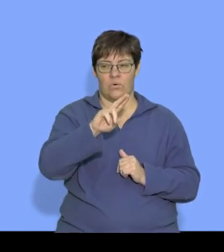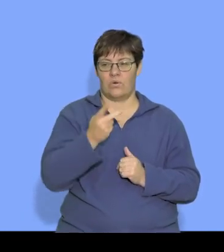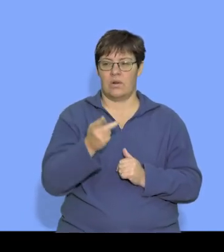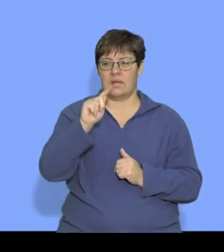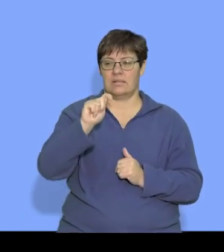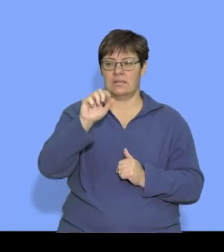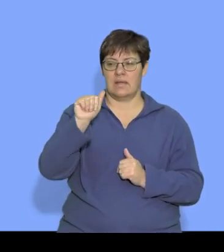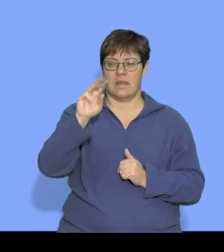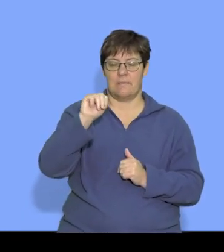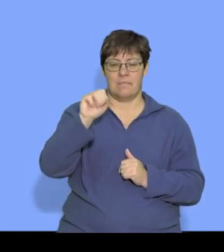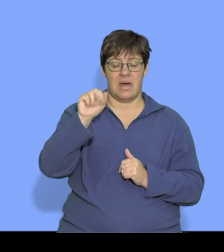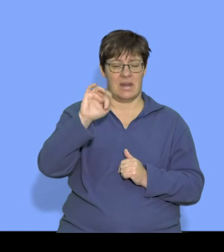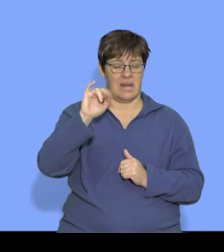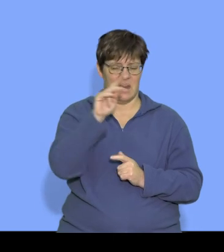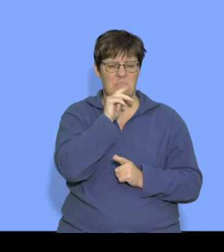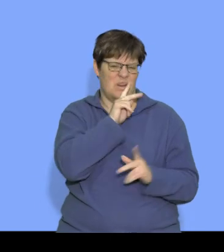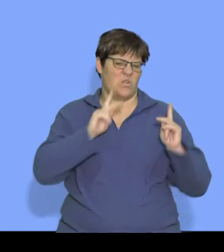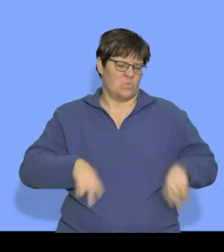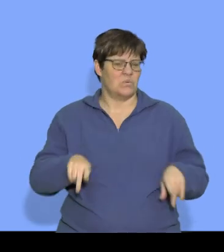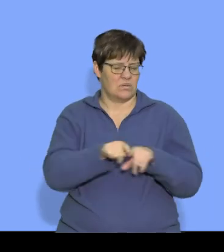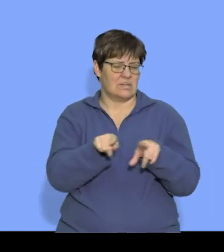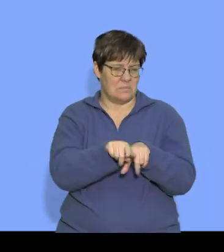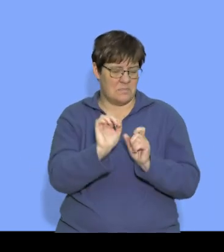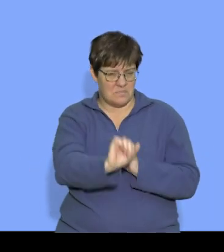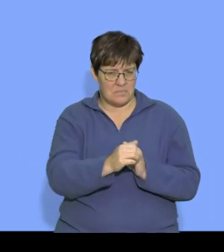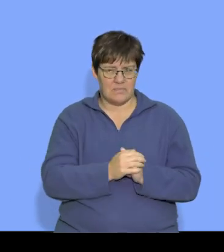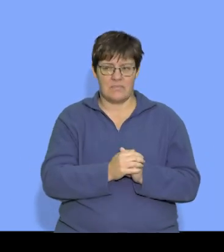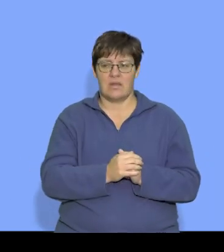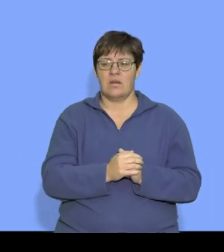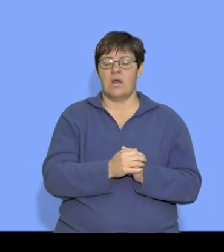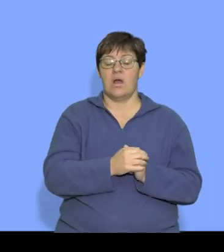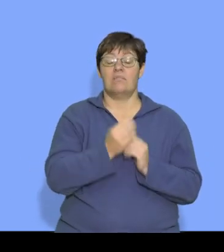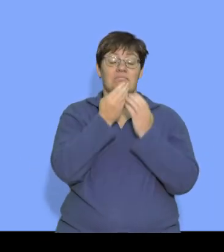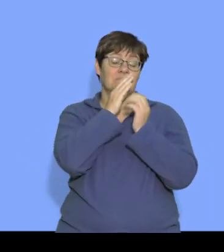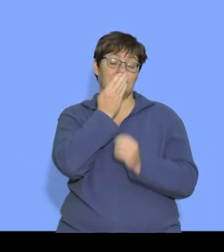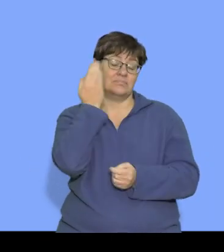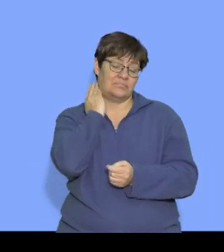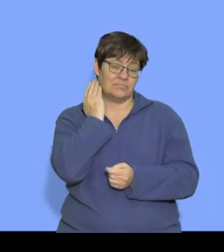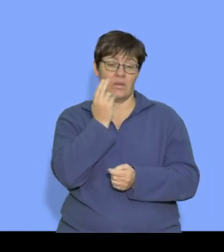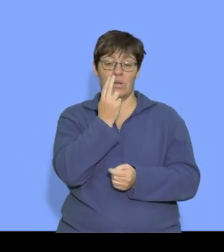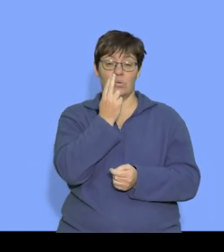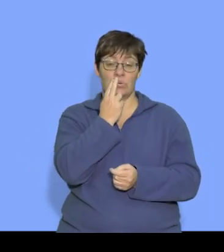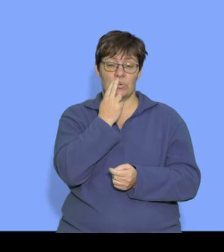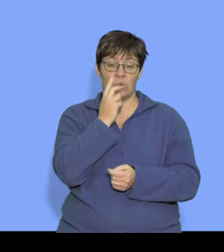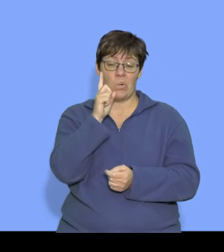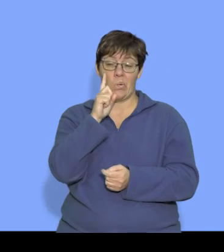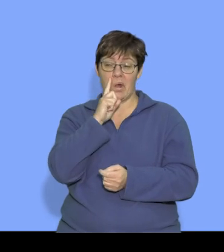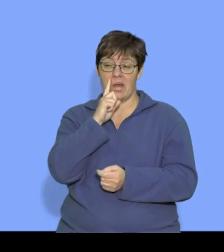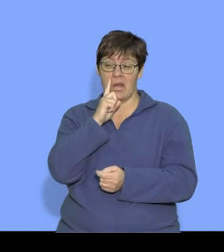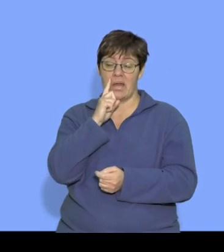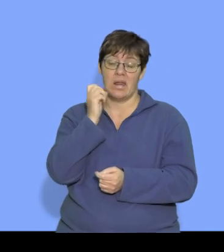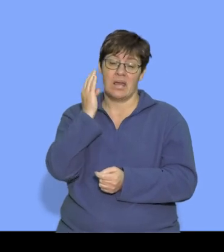has the following dental formula. It has 2 incisors, 1 canine, 3